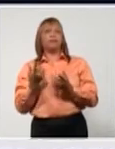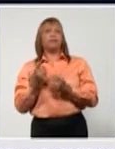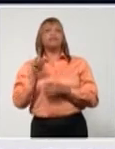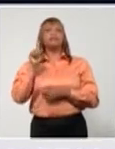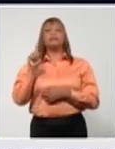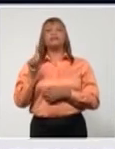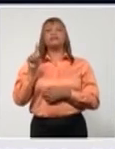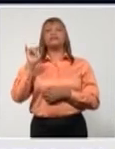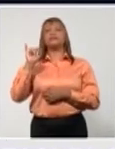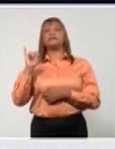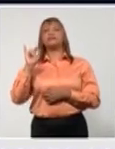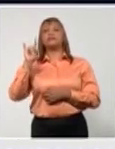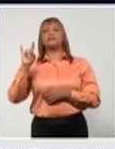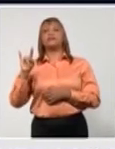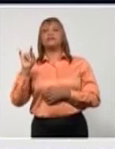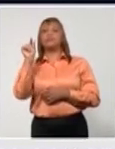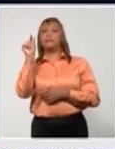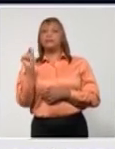for a total of